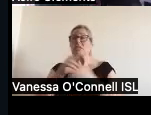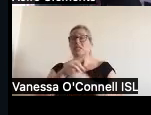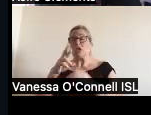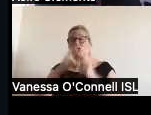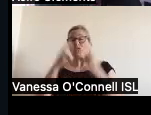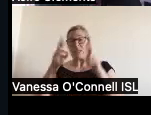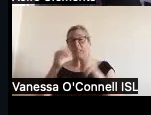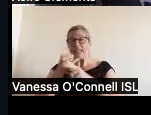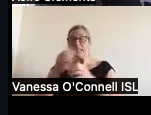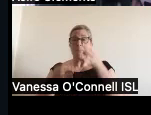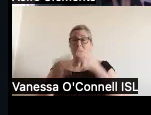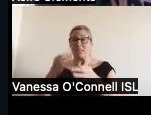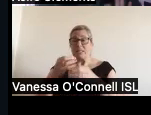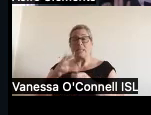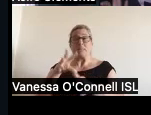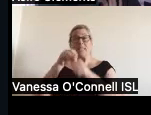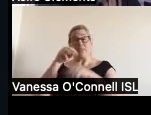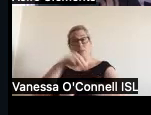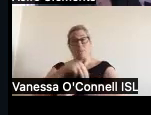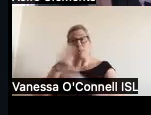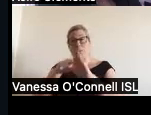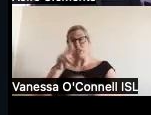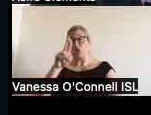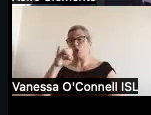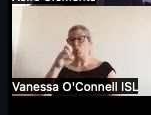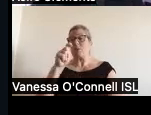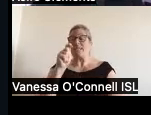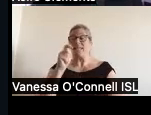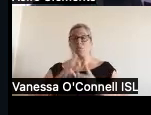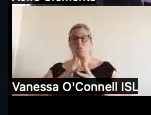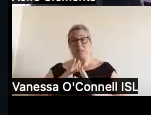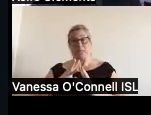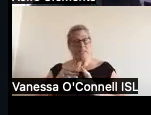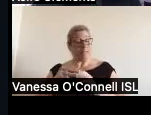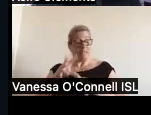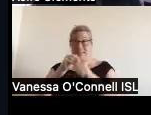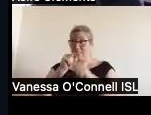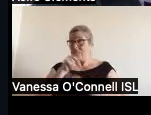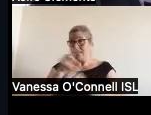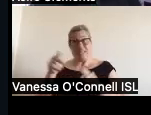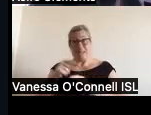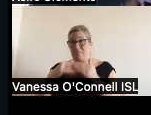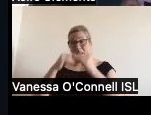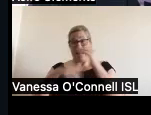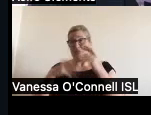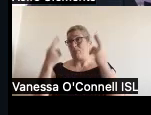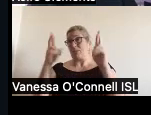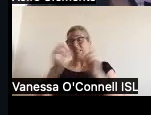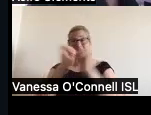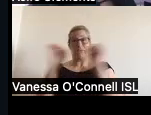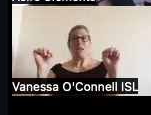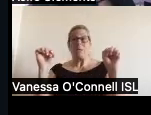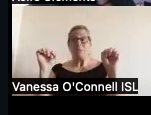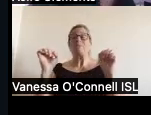an issue with unionist women. Unionist women are particularly underrepresented in Northern Ireland. So, for example, in the Assembly election